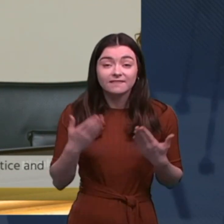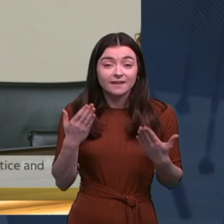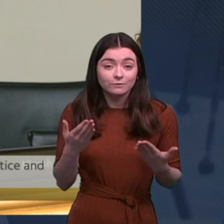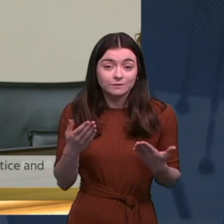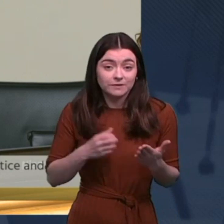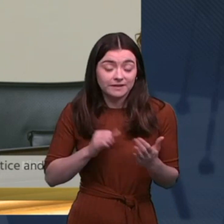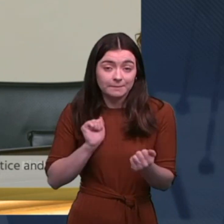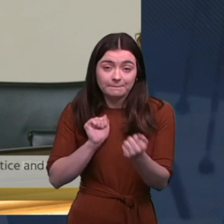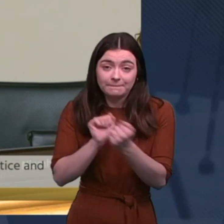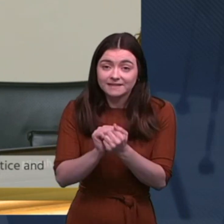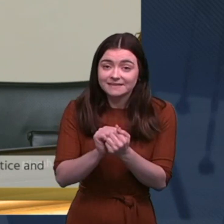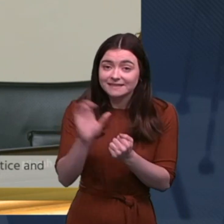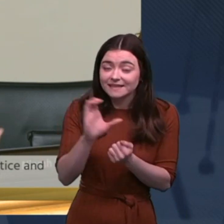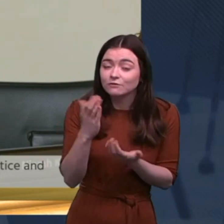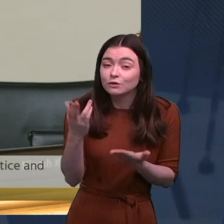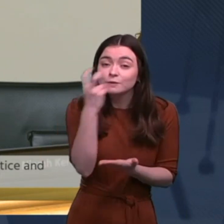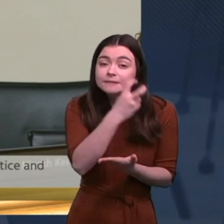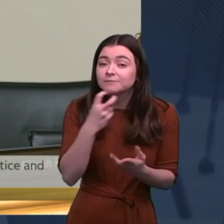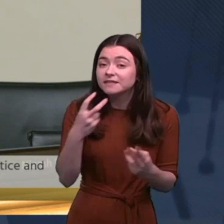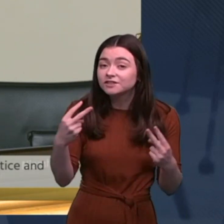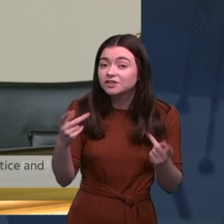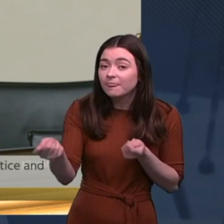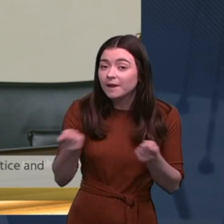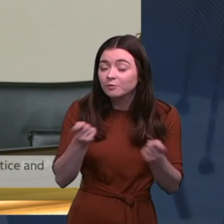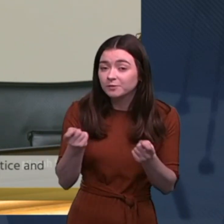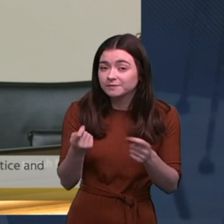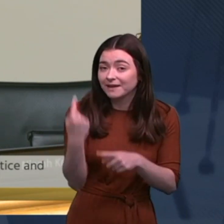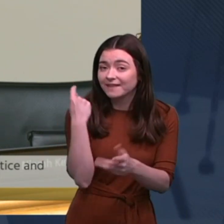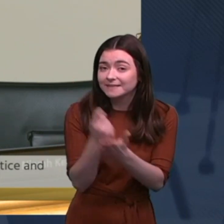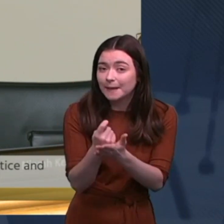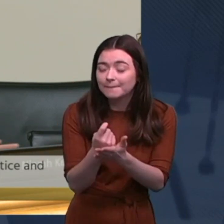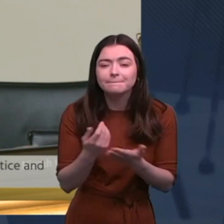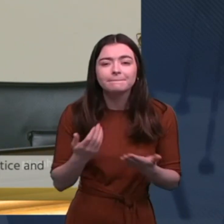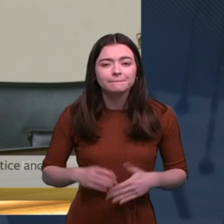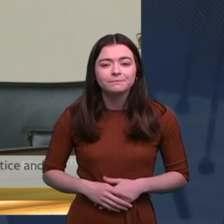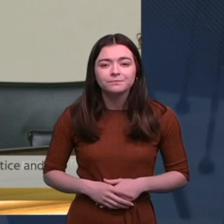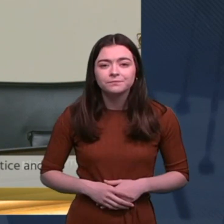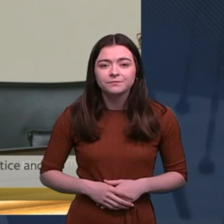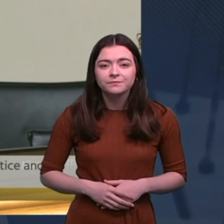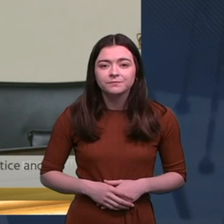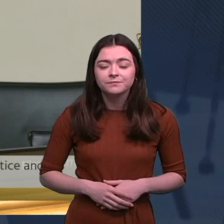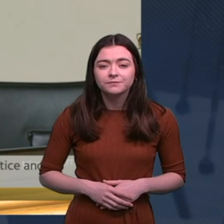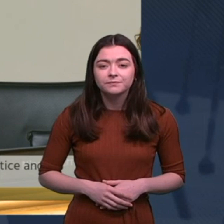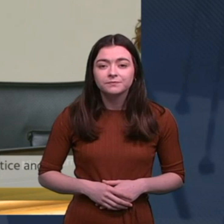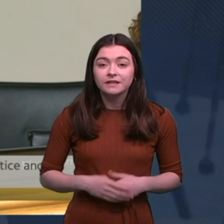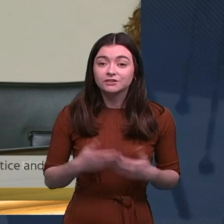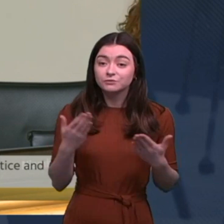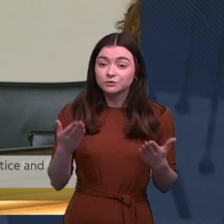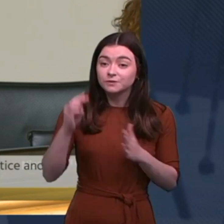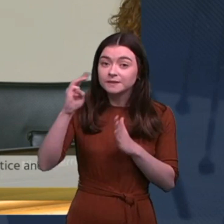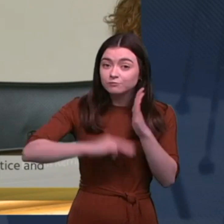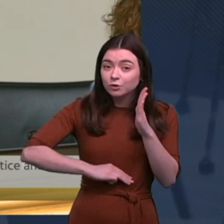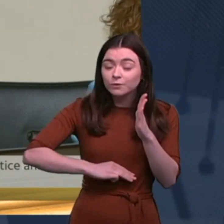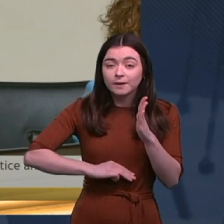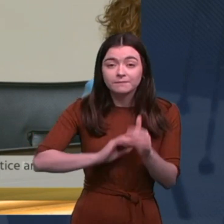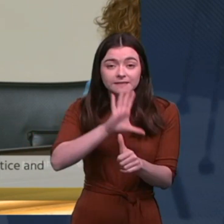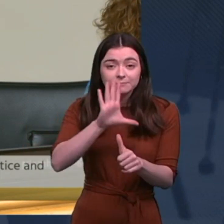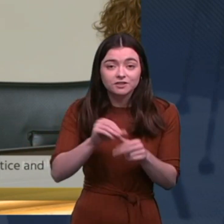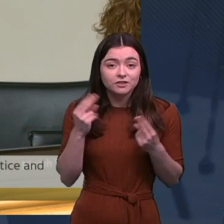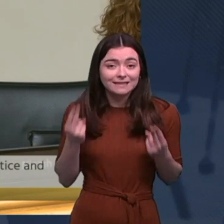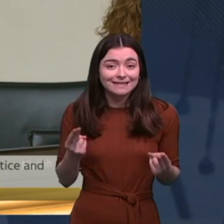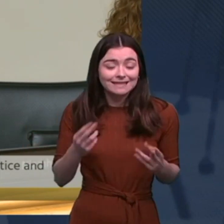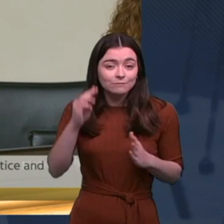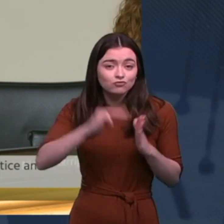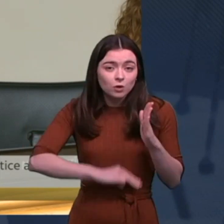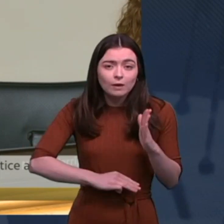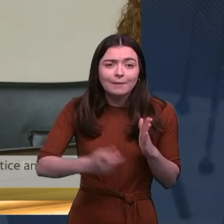met Ciara, who was a speech therapist there at the time. And Ciara was doing this programme, the special needs programme, and they